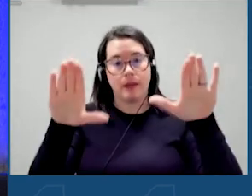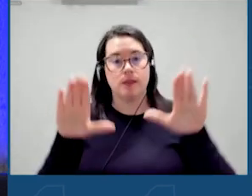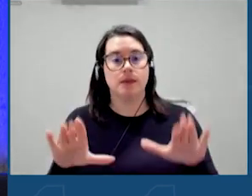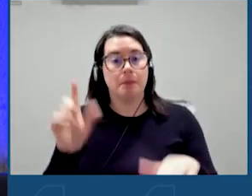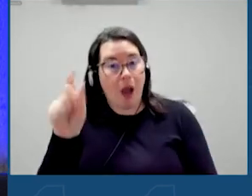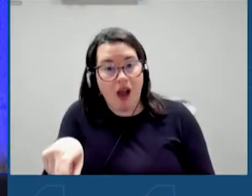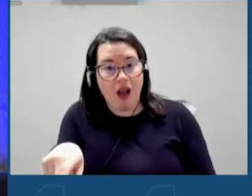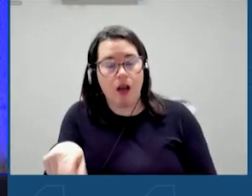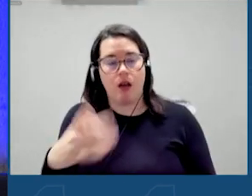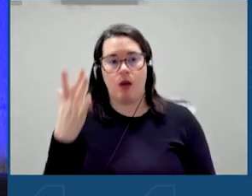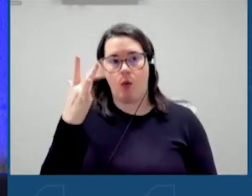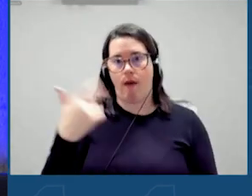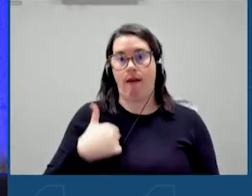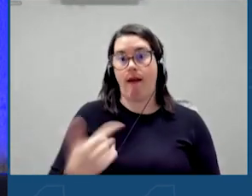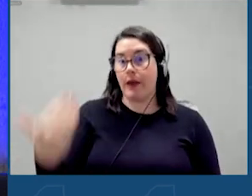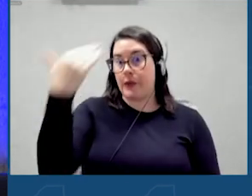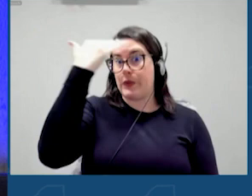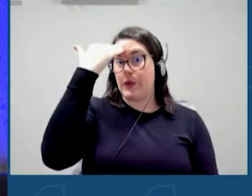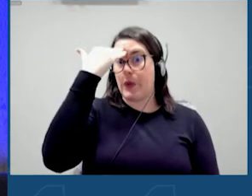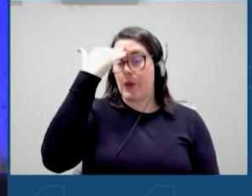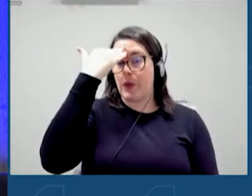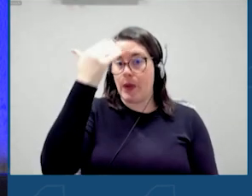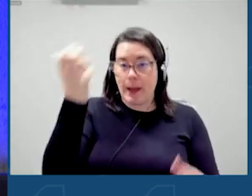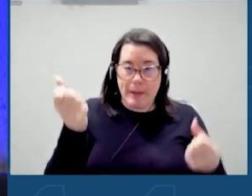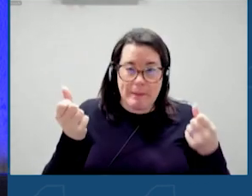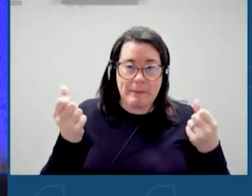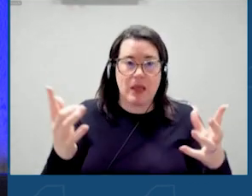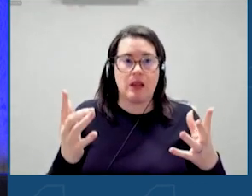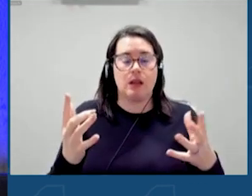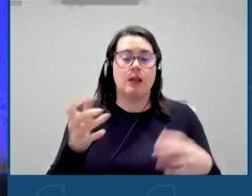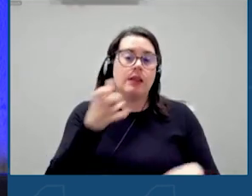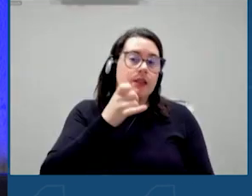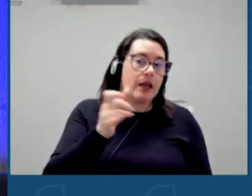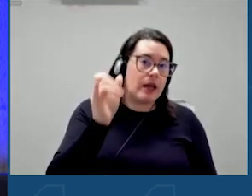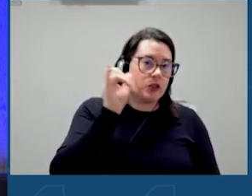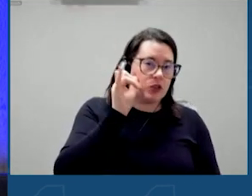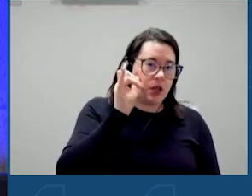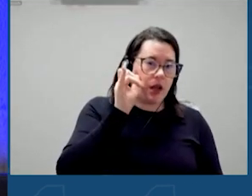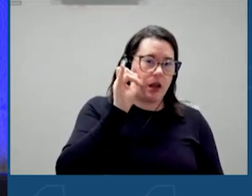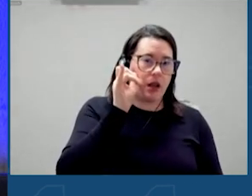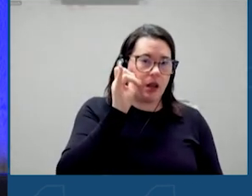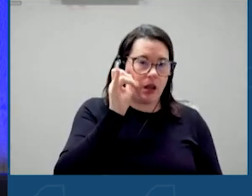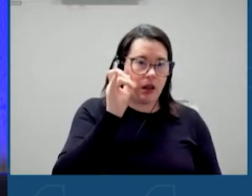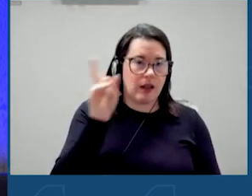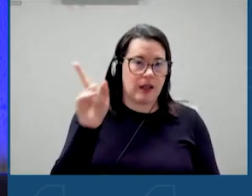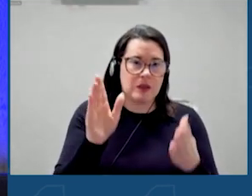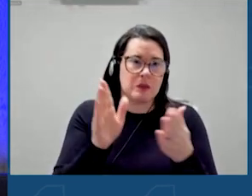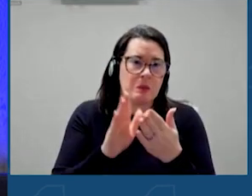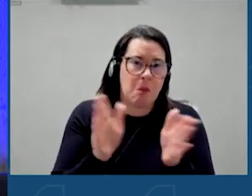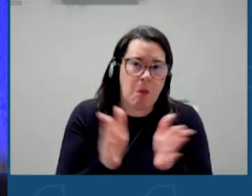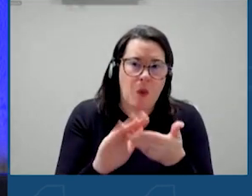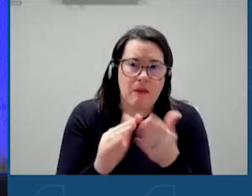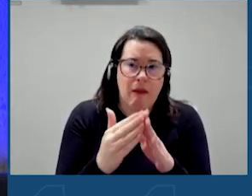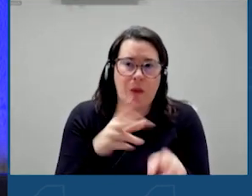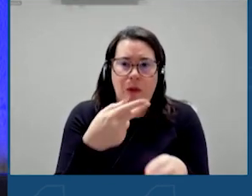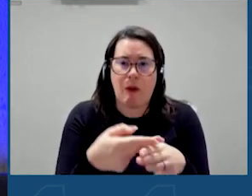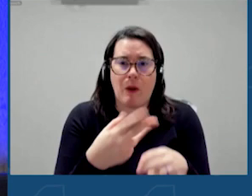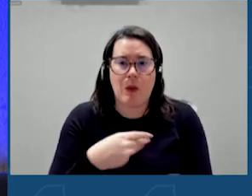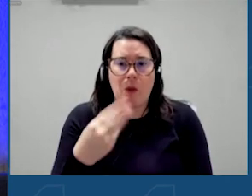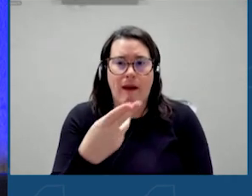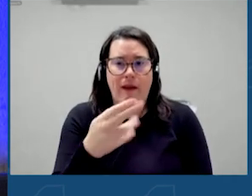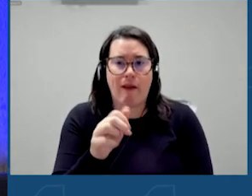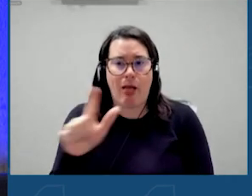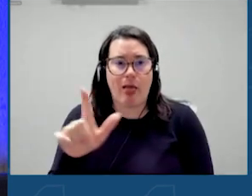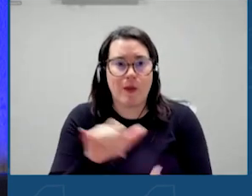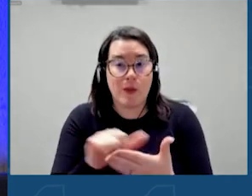I'm aware in many spaces, yesterday, where was I? In a tiny place called Whitehall, New York. Who can find